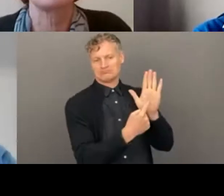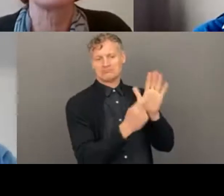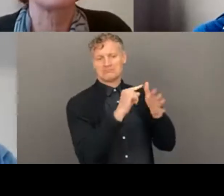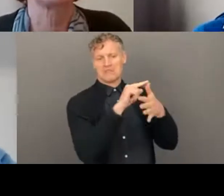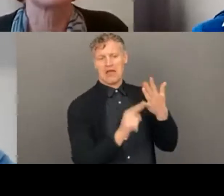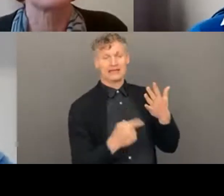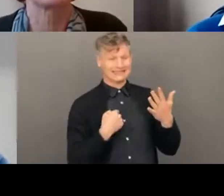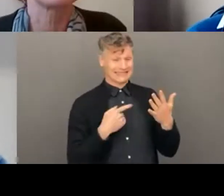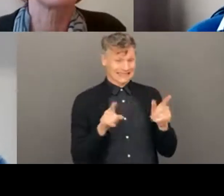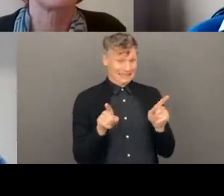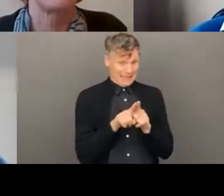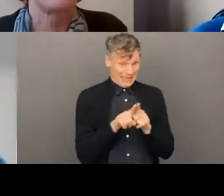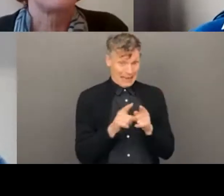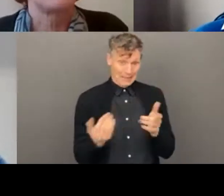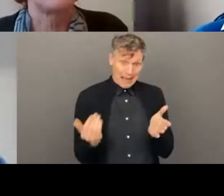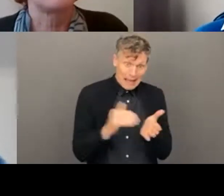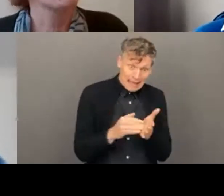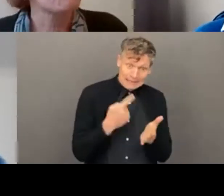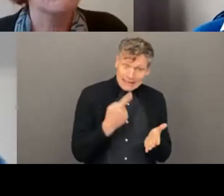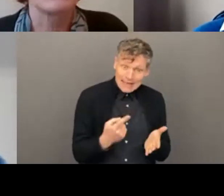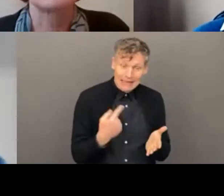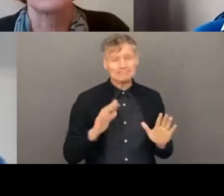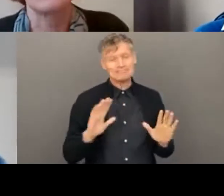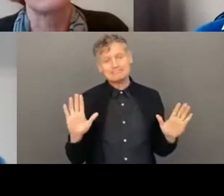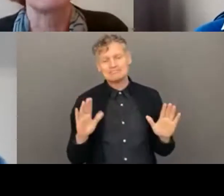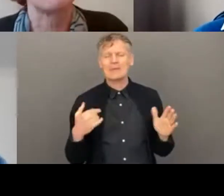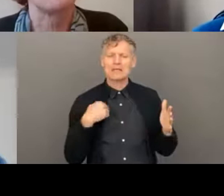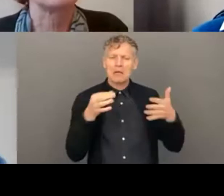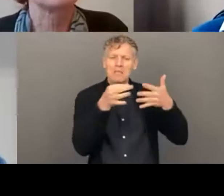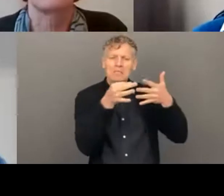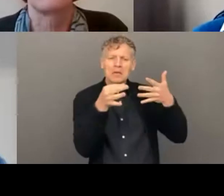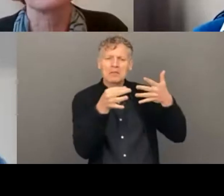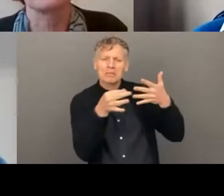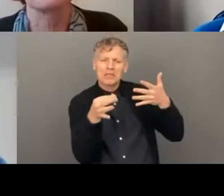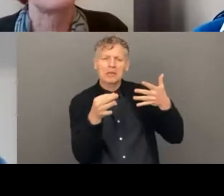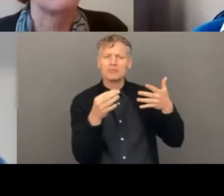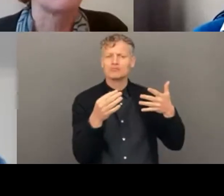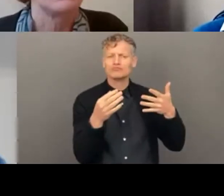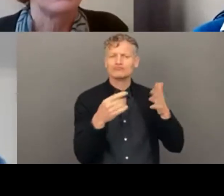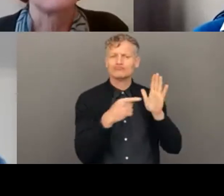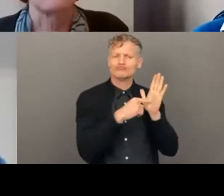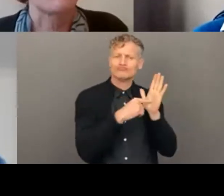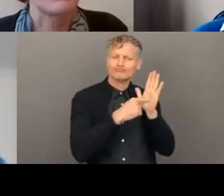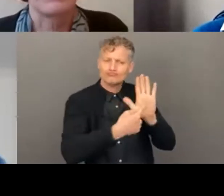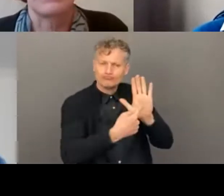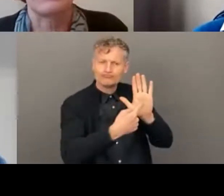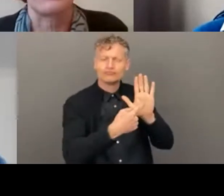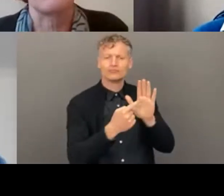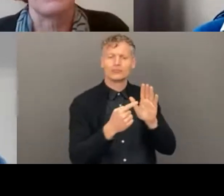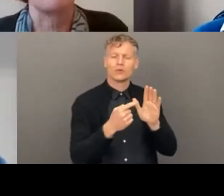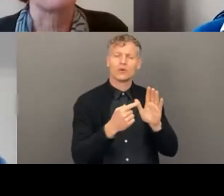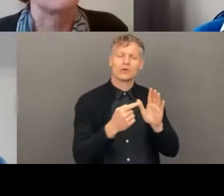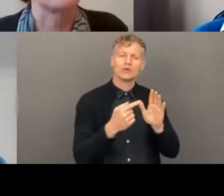but maybe to emphasize a couple of concrete points also to help you with